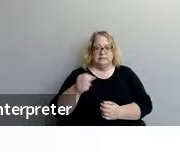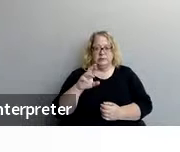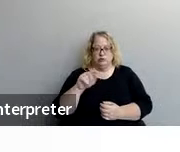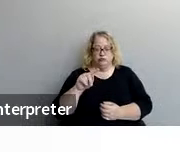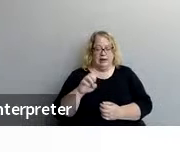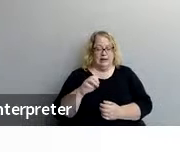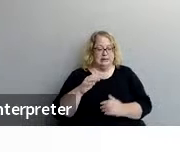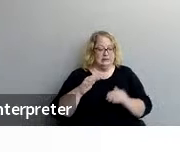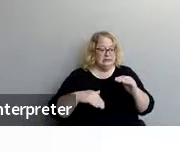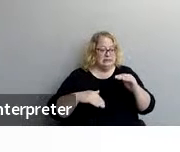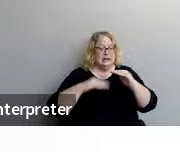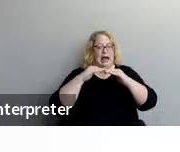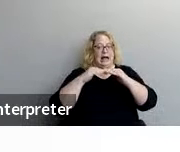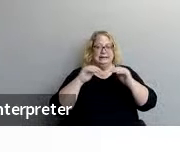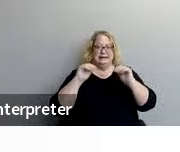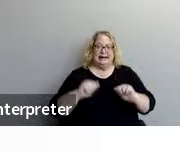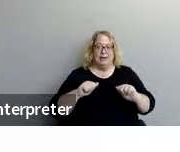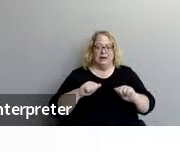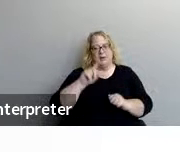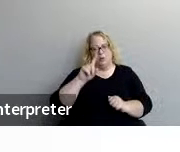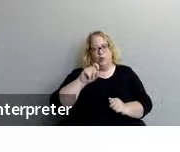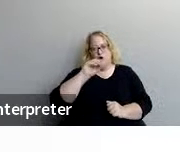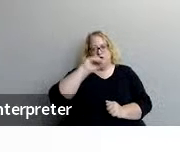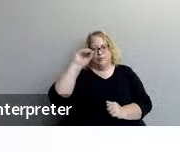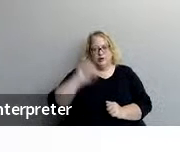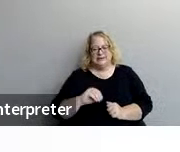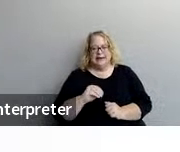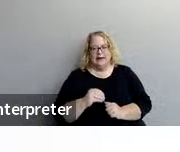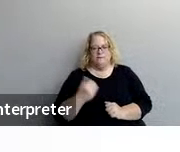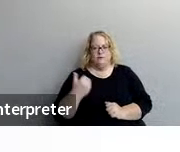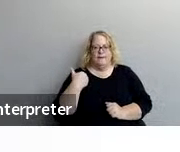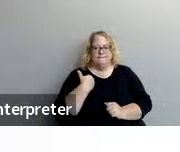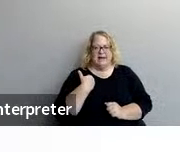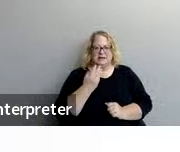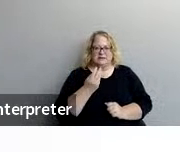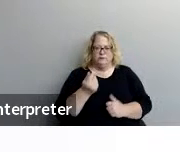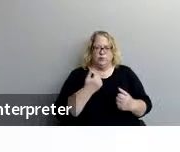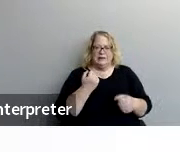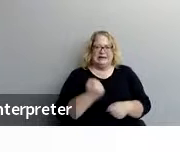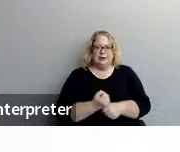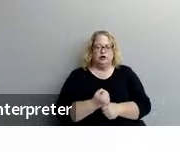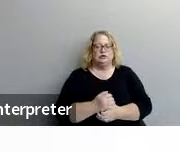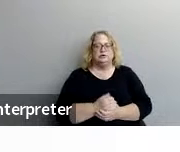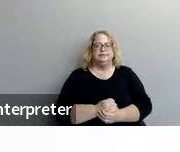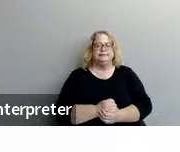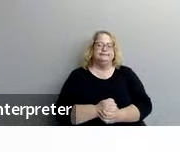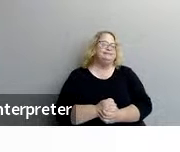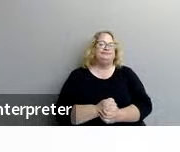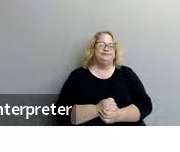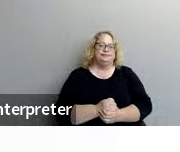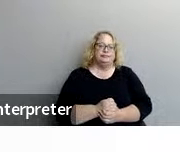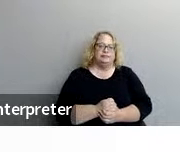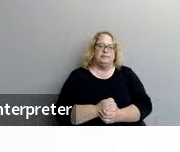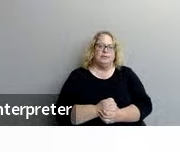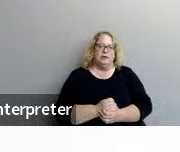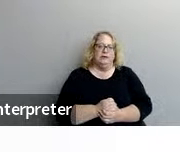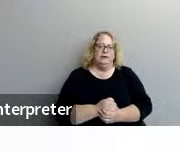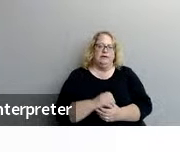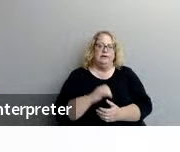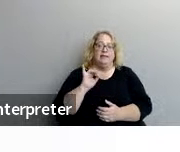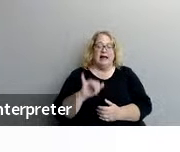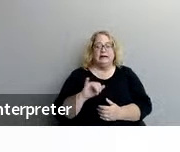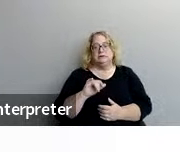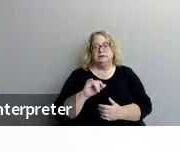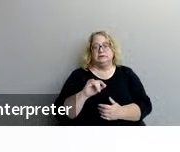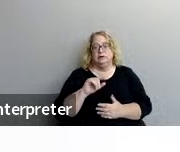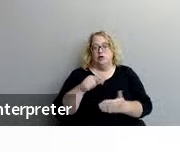it's as high as it can get, as 100%, at 100% the last few years. That's based on graduates that we